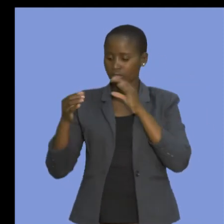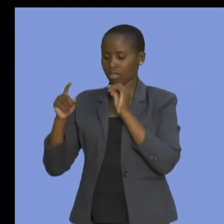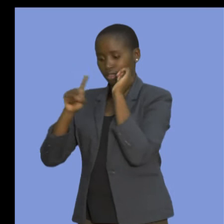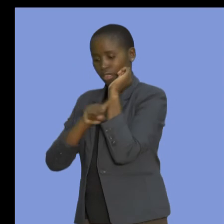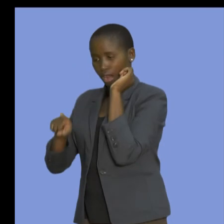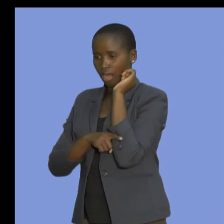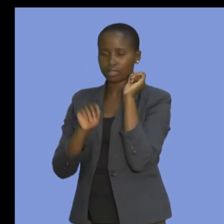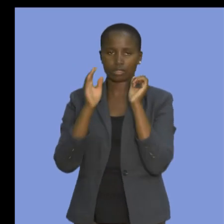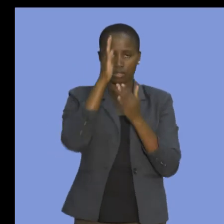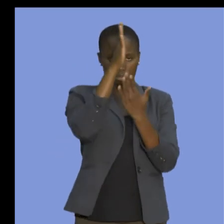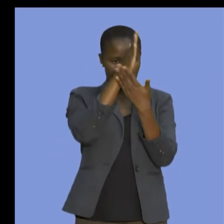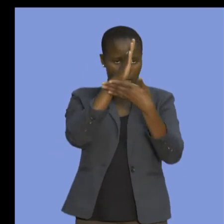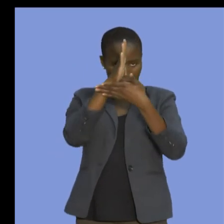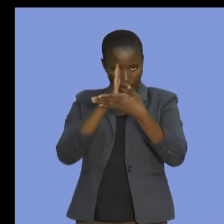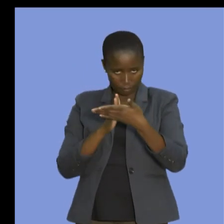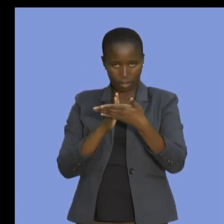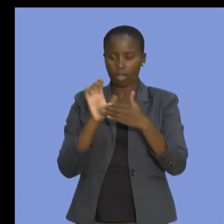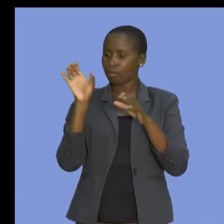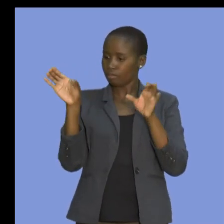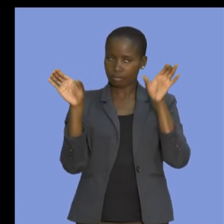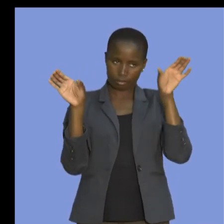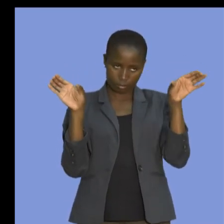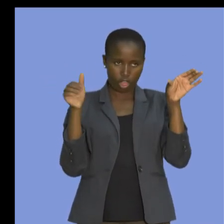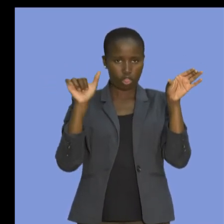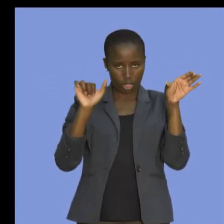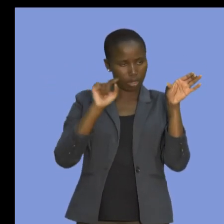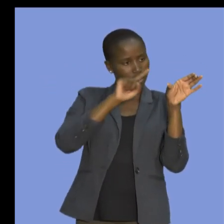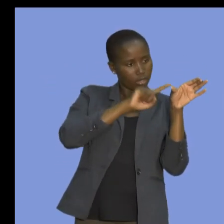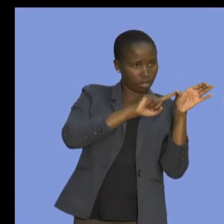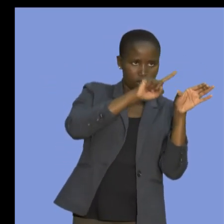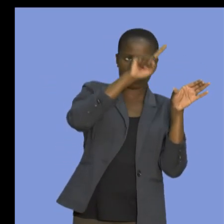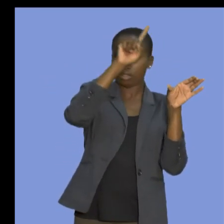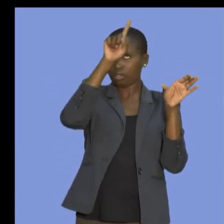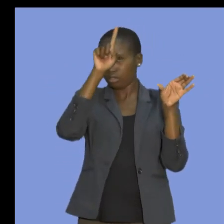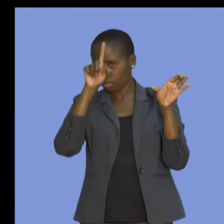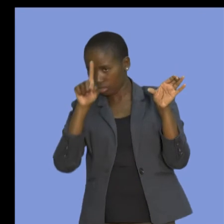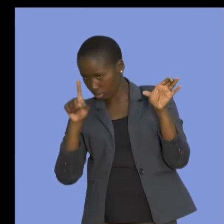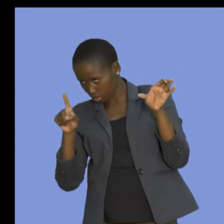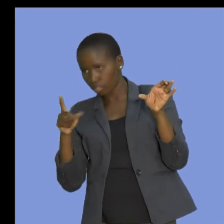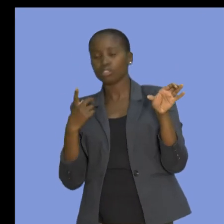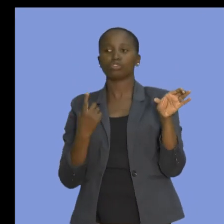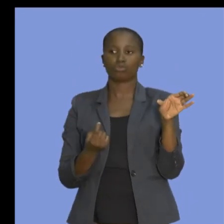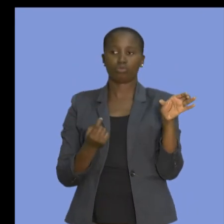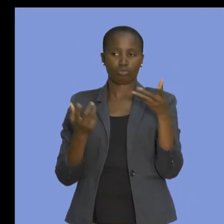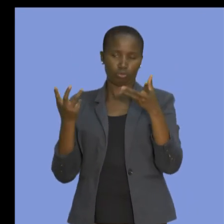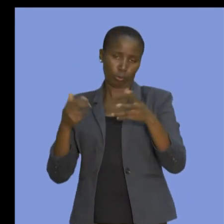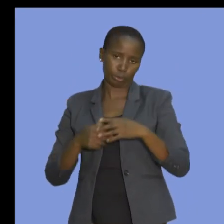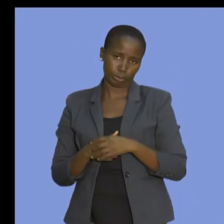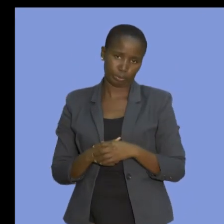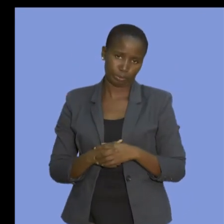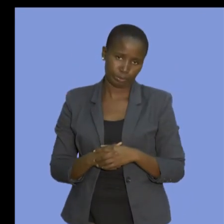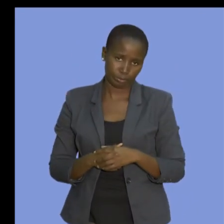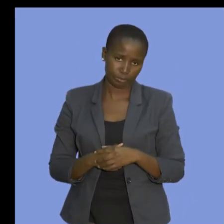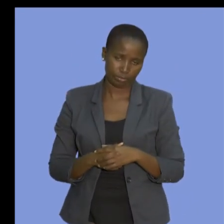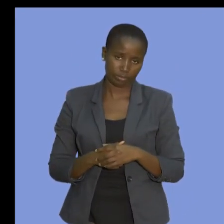class interval. Then draw in the bars. Okay, that's the frequency polygon. Are we